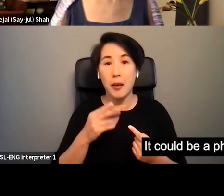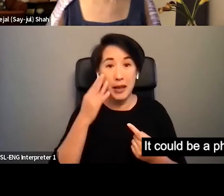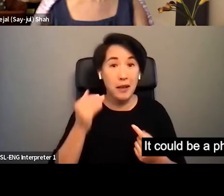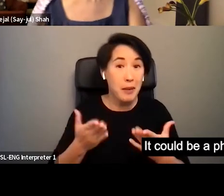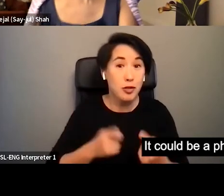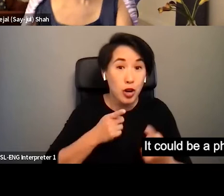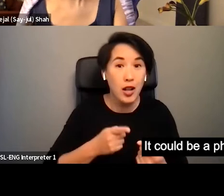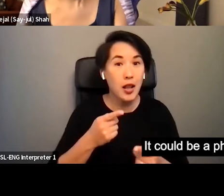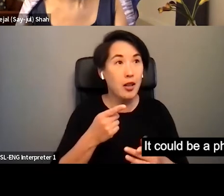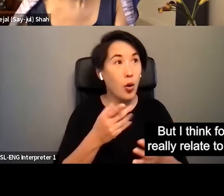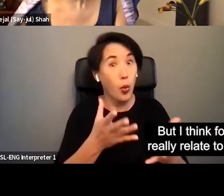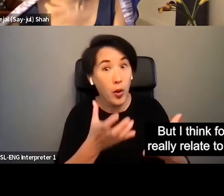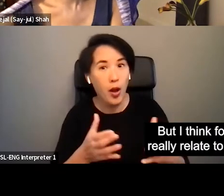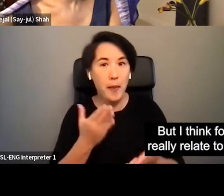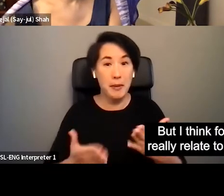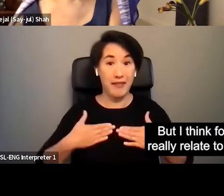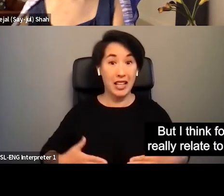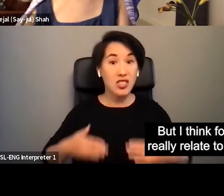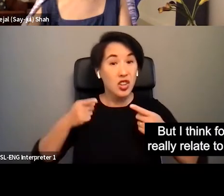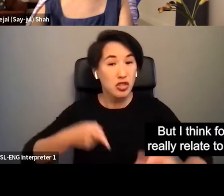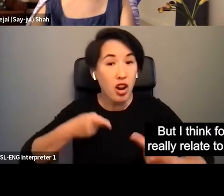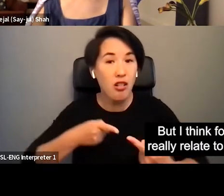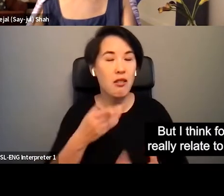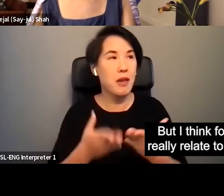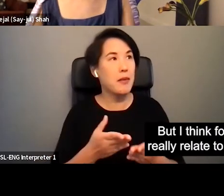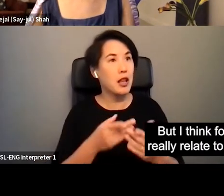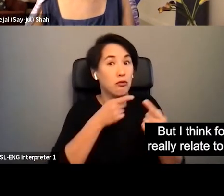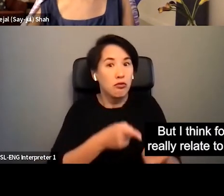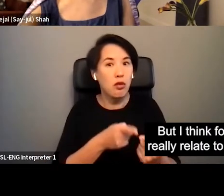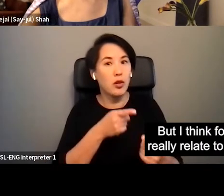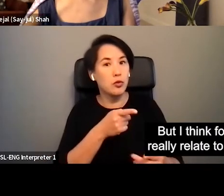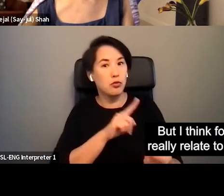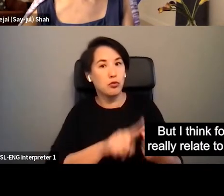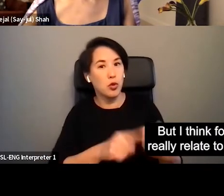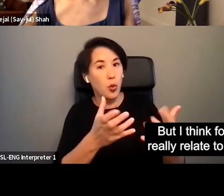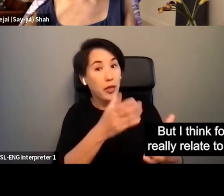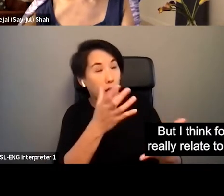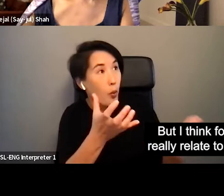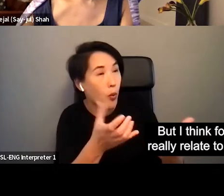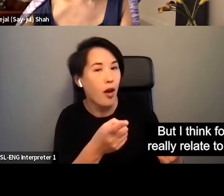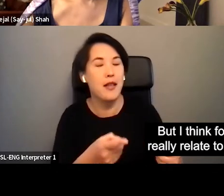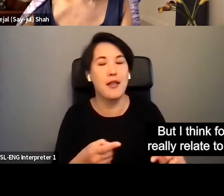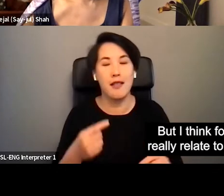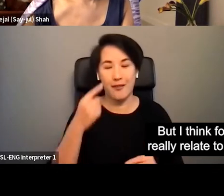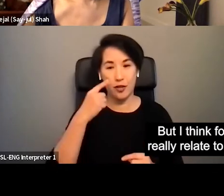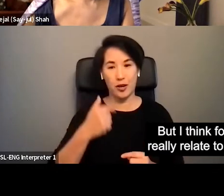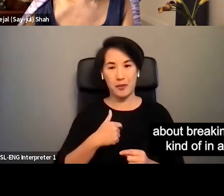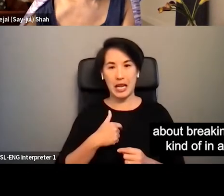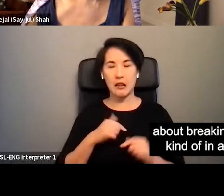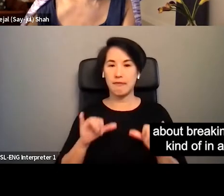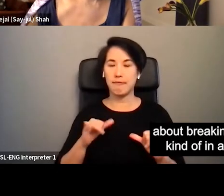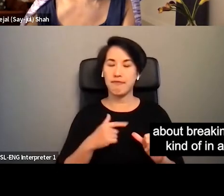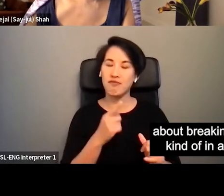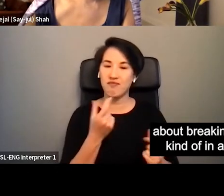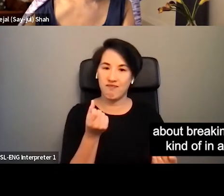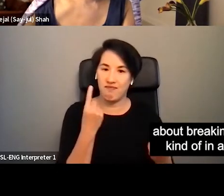a physical impediment. But I think for me, you know, I really relate to what you just said